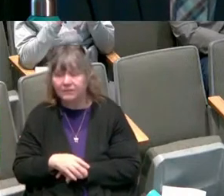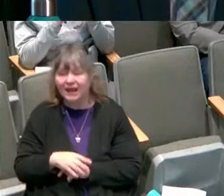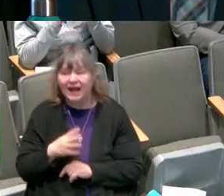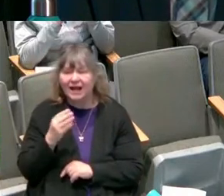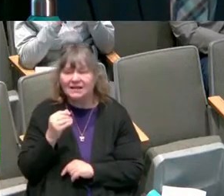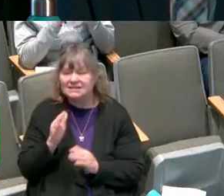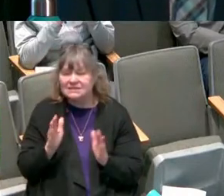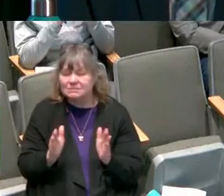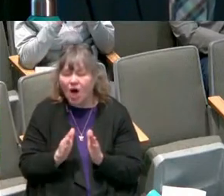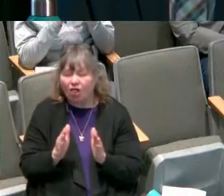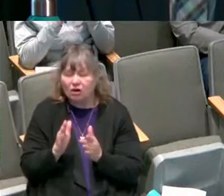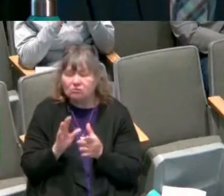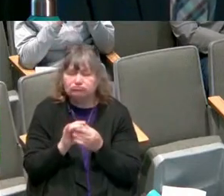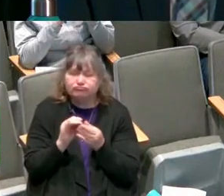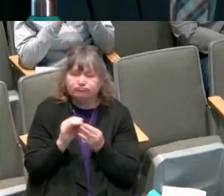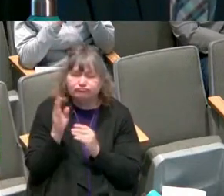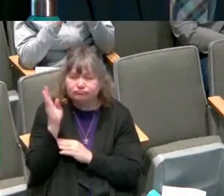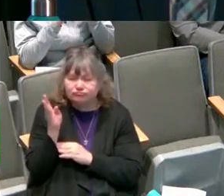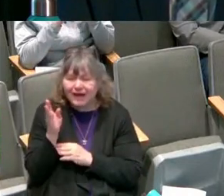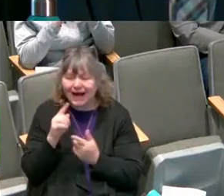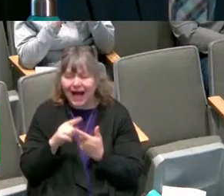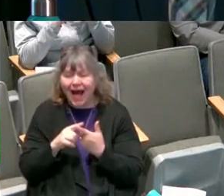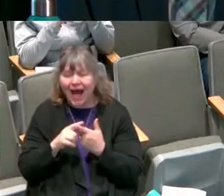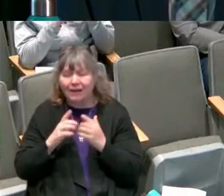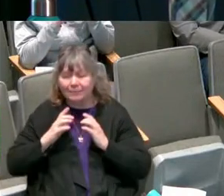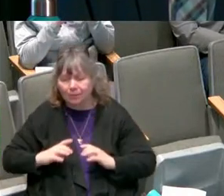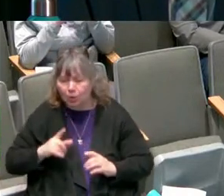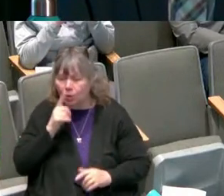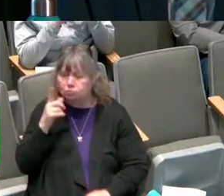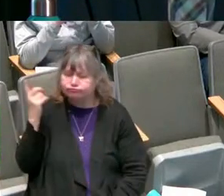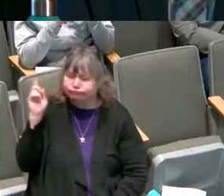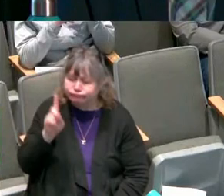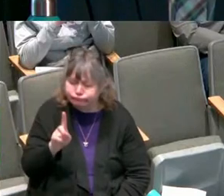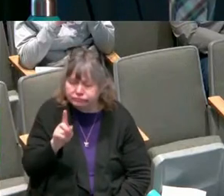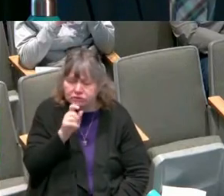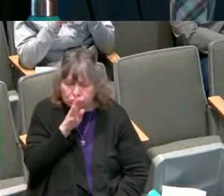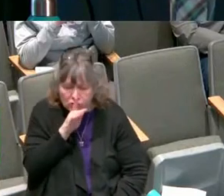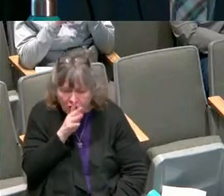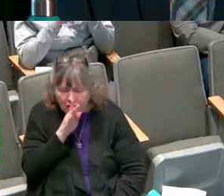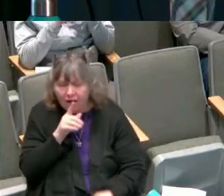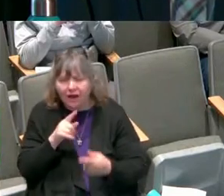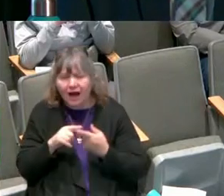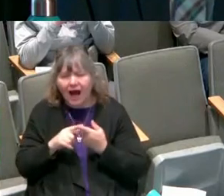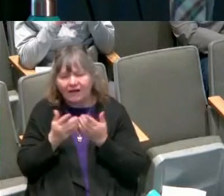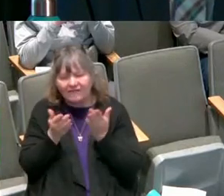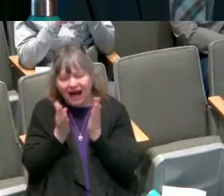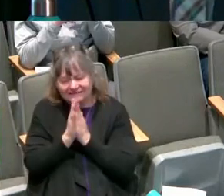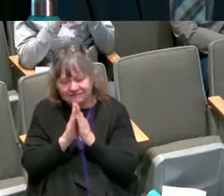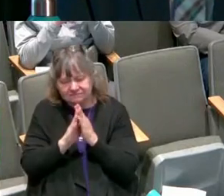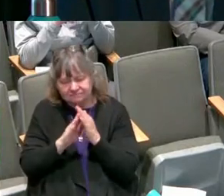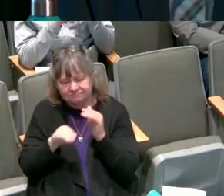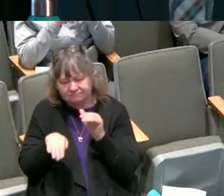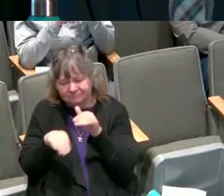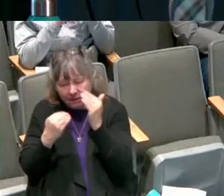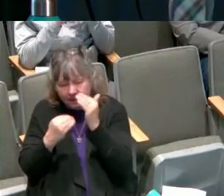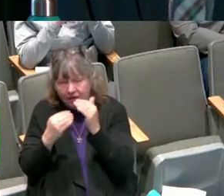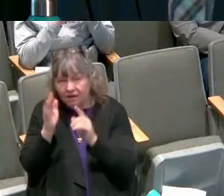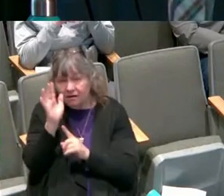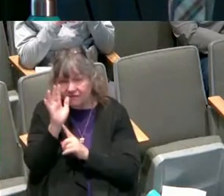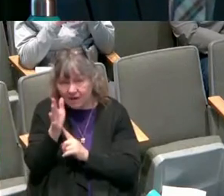smaller presentations and citizens petition I have asked to limit to five